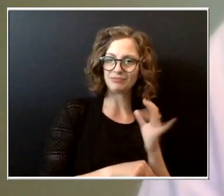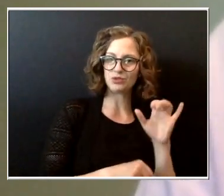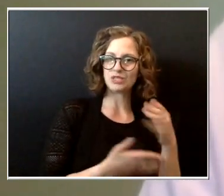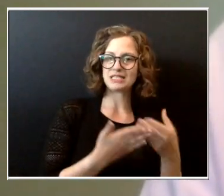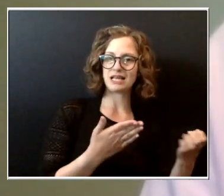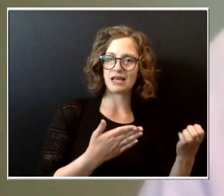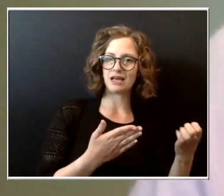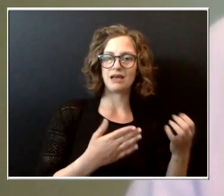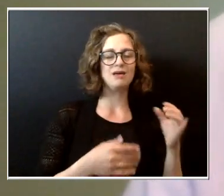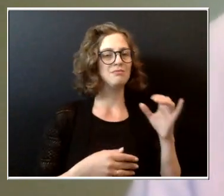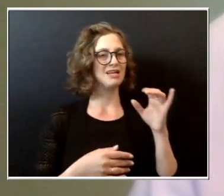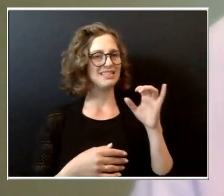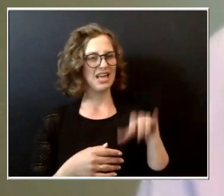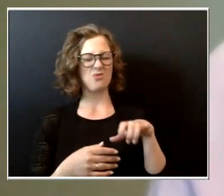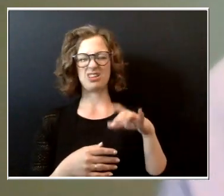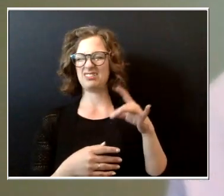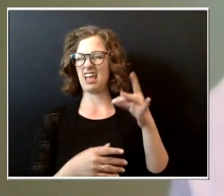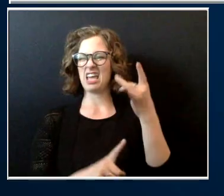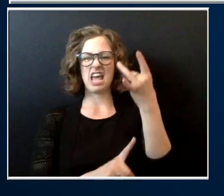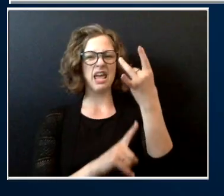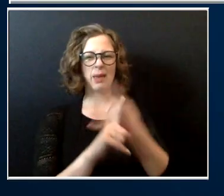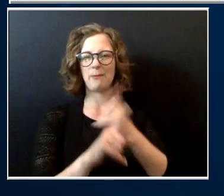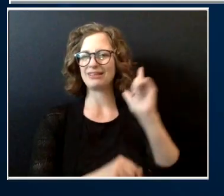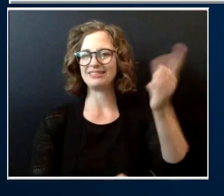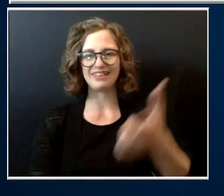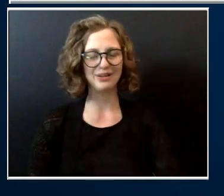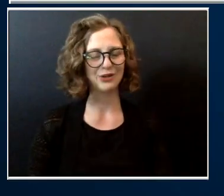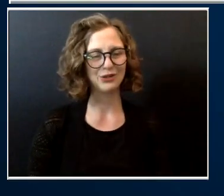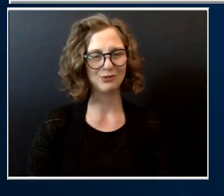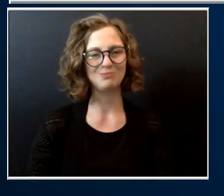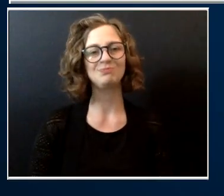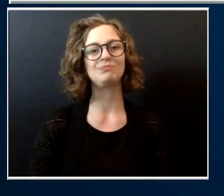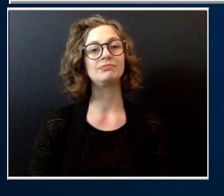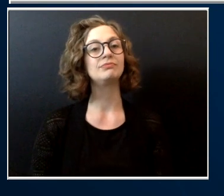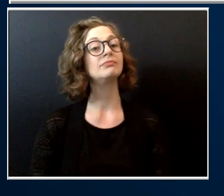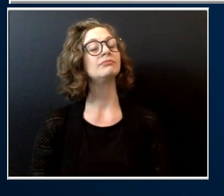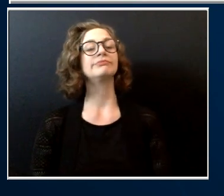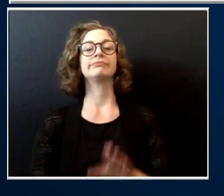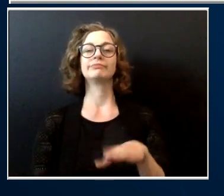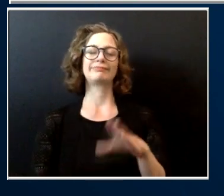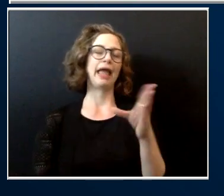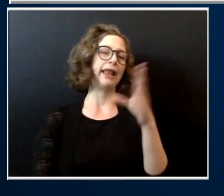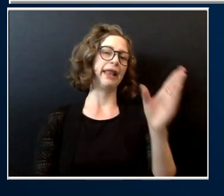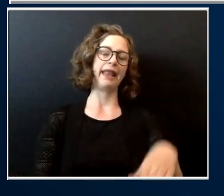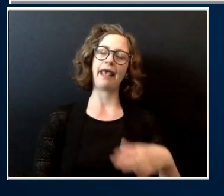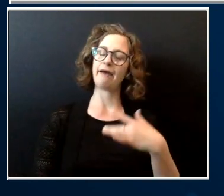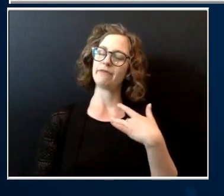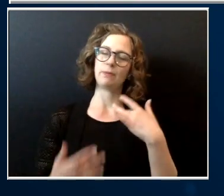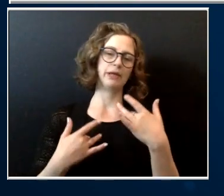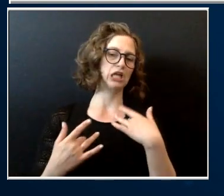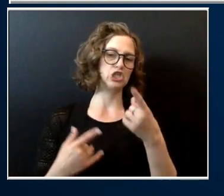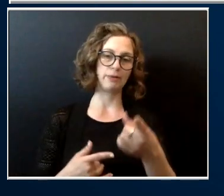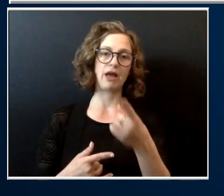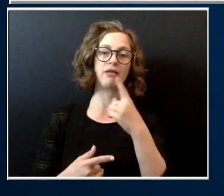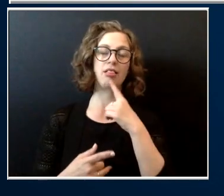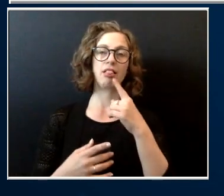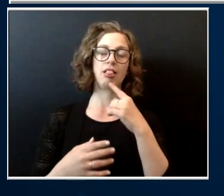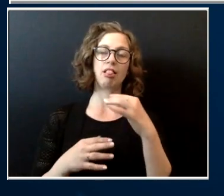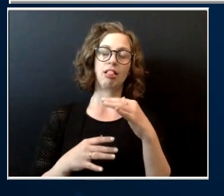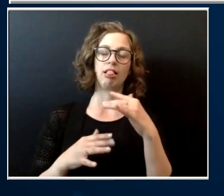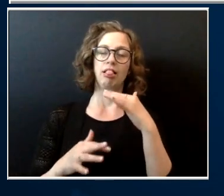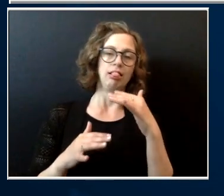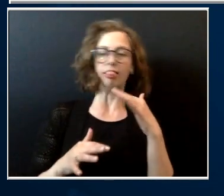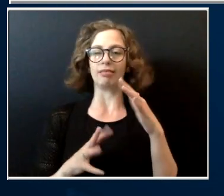6 months, 8 months after. Yeah. After. Well, listen, never worry about stumbling around. You heard me stumble over the word autologous. See, I just